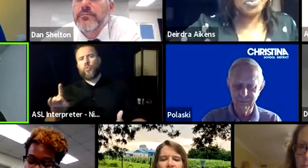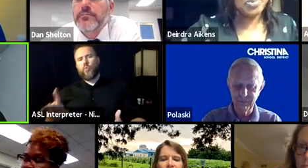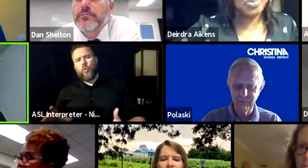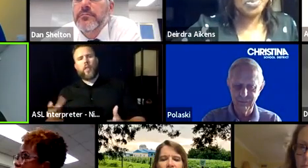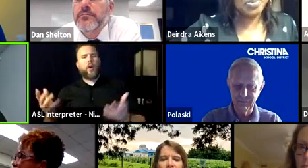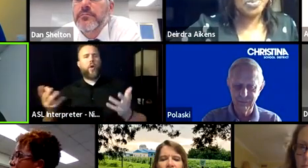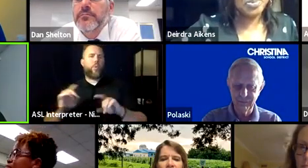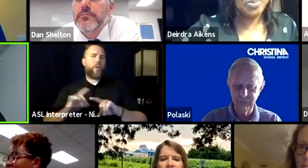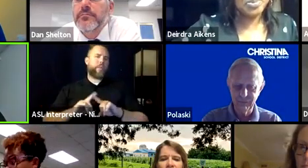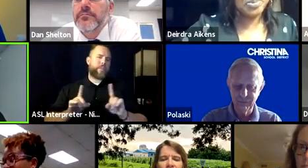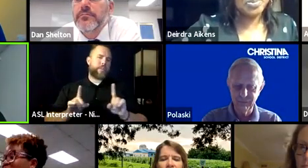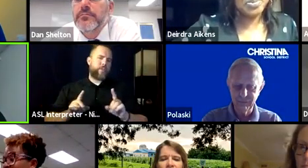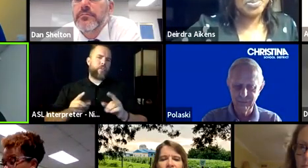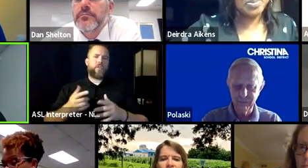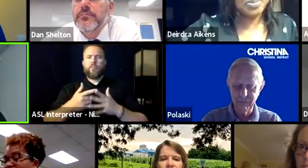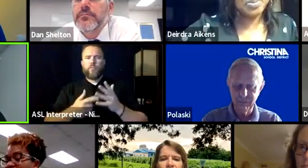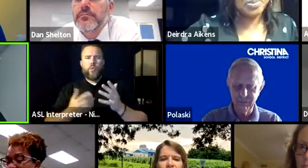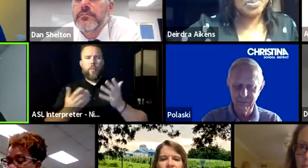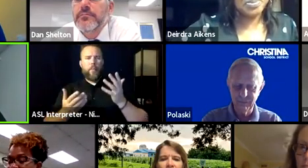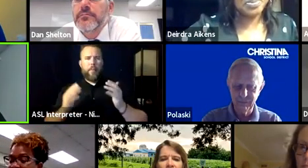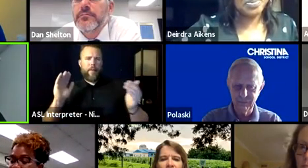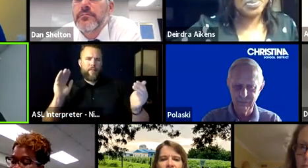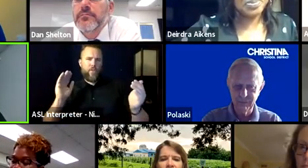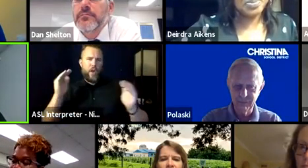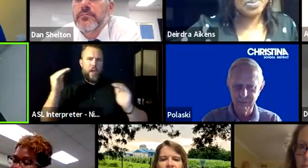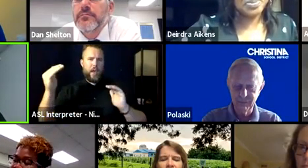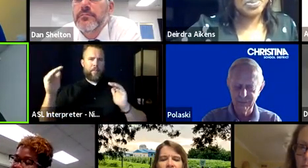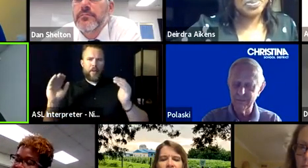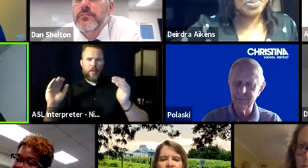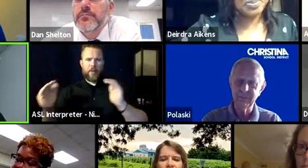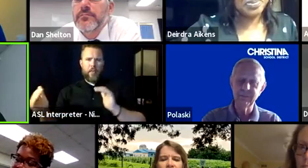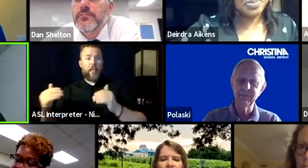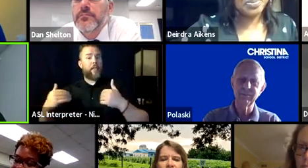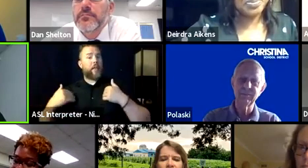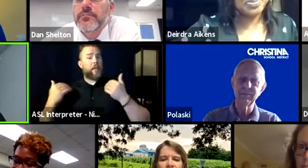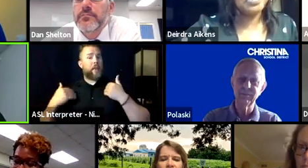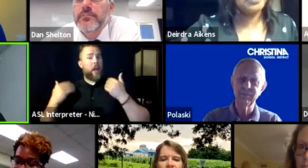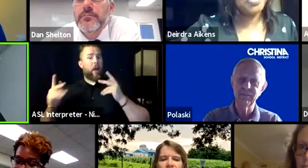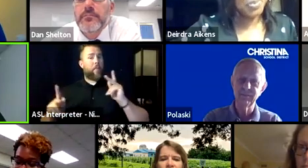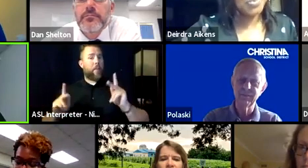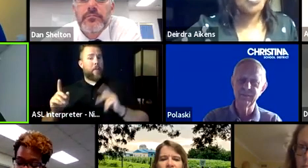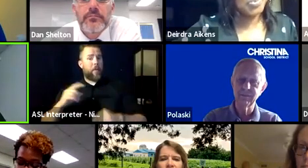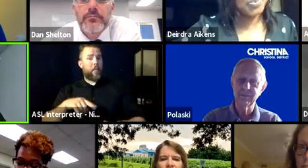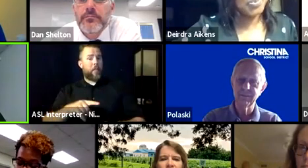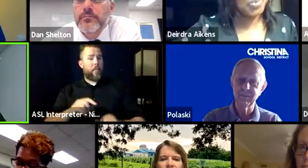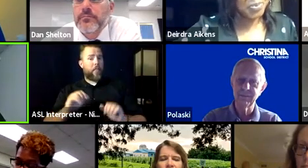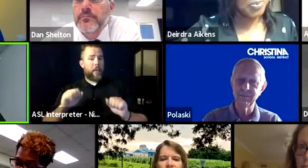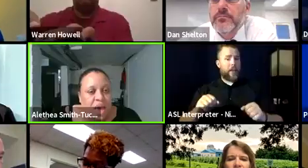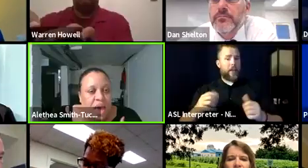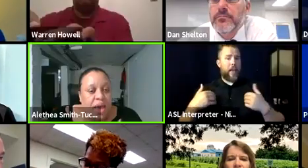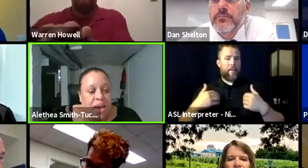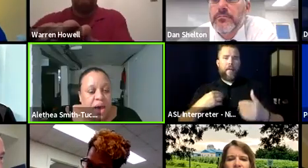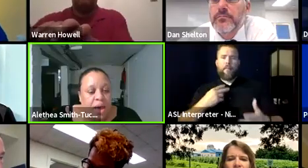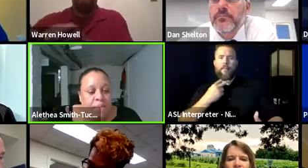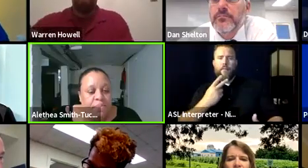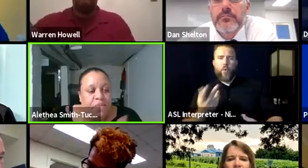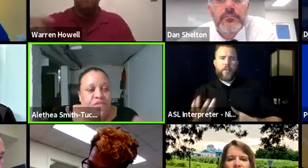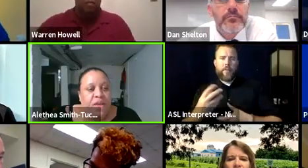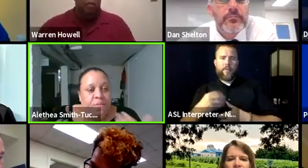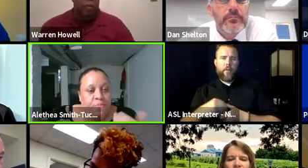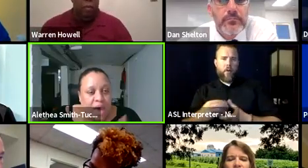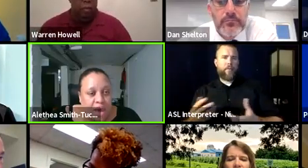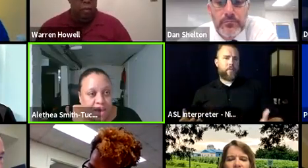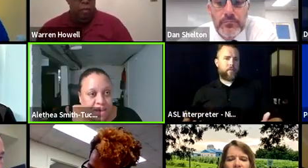was different, but framed so that the young people can actually have a voice. And